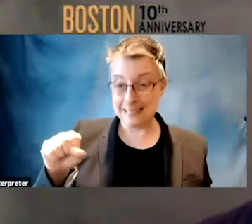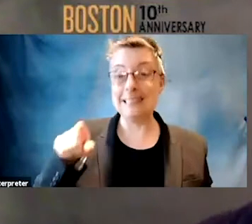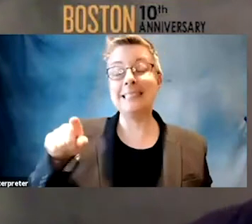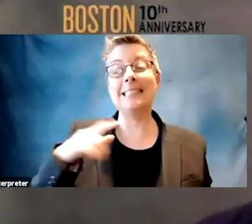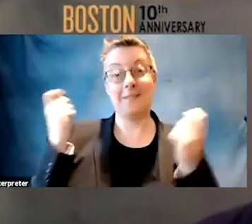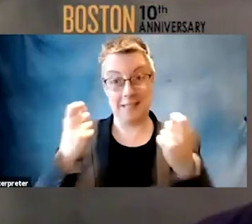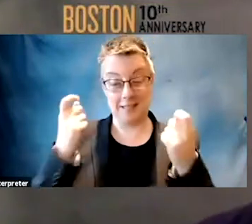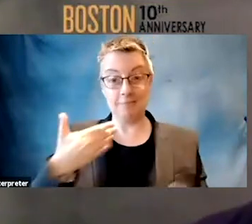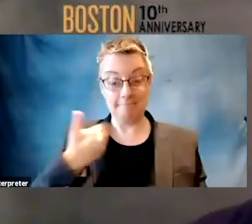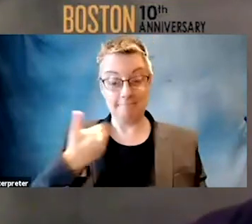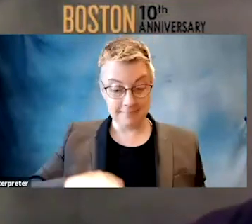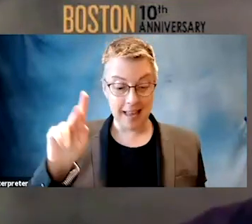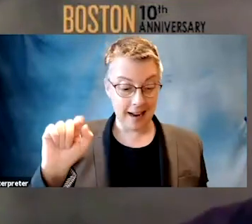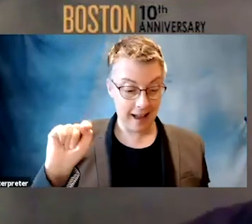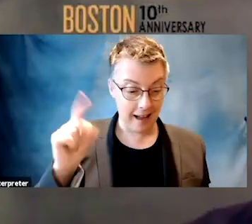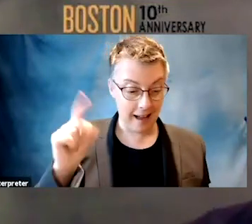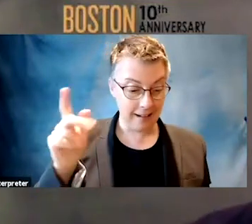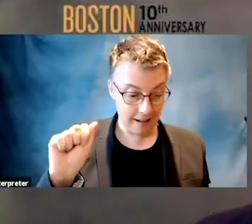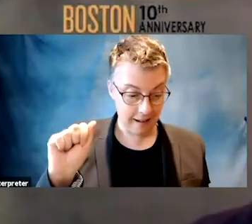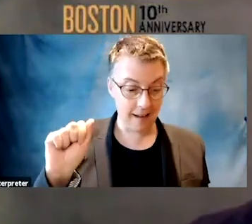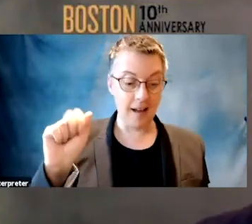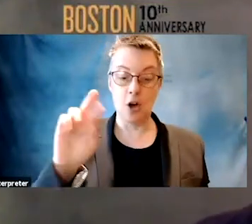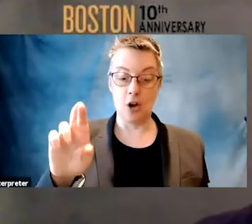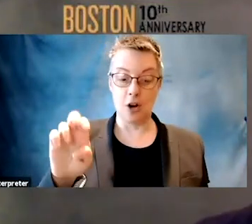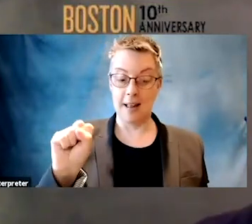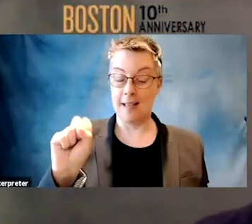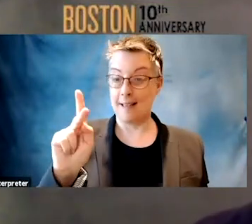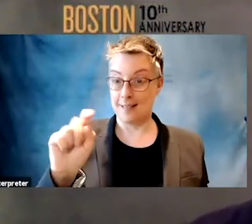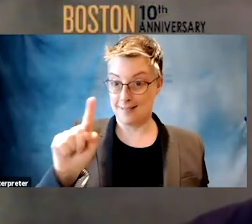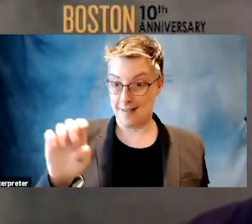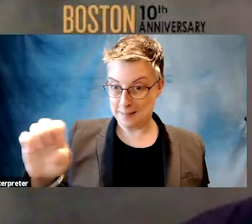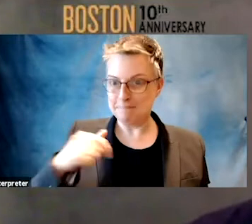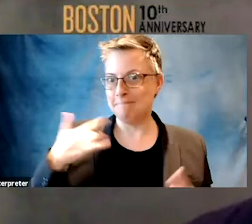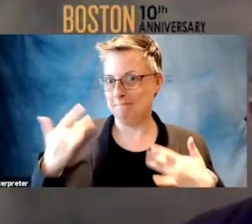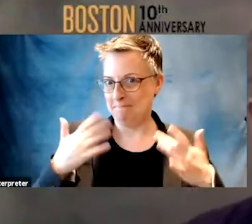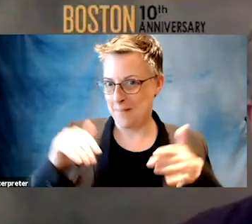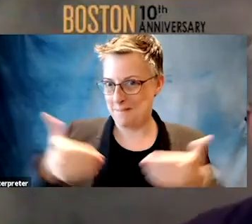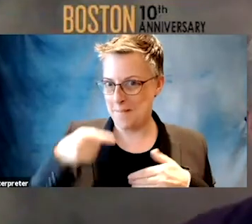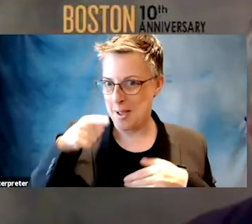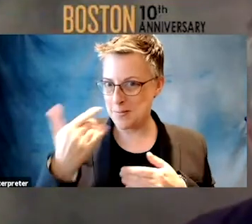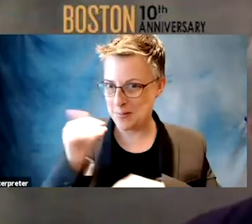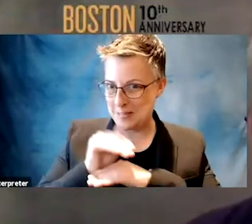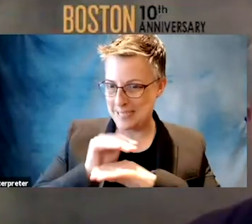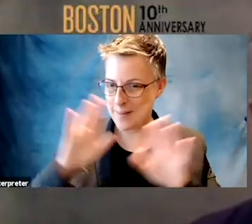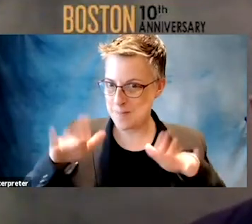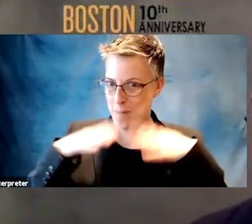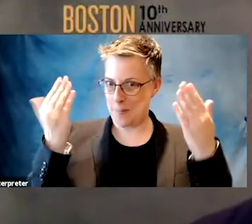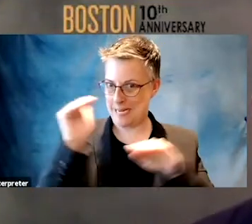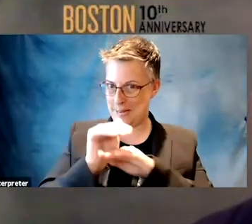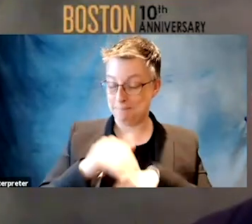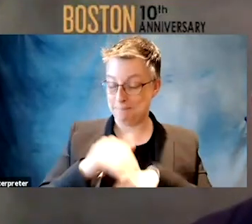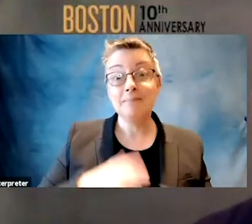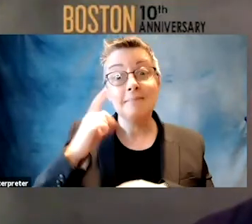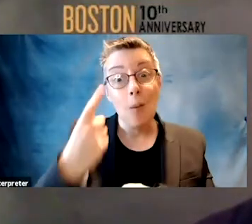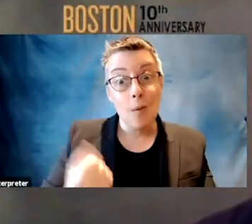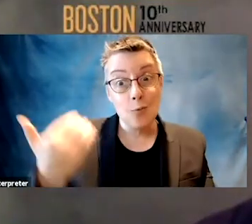delighted to welcome you to our special opening night's event. A little over one year ago, ReelAbilities